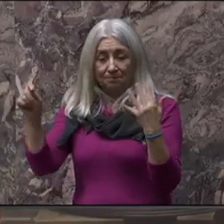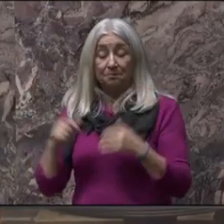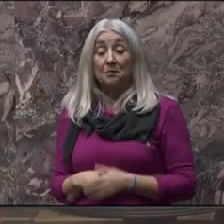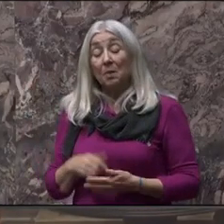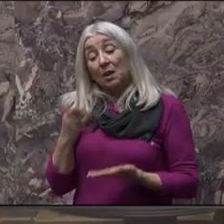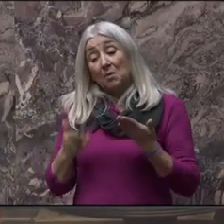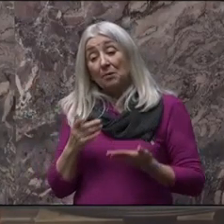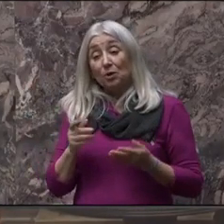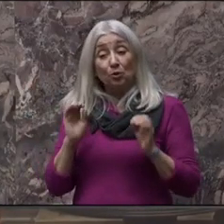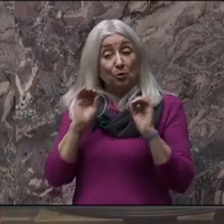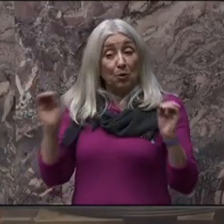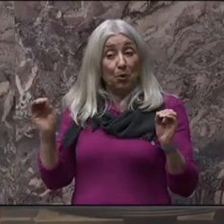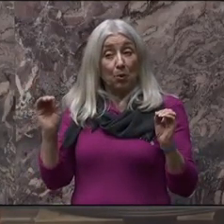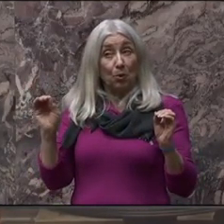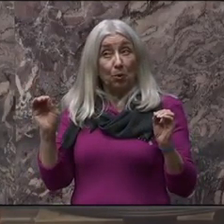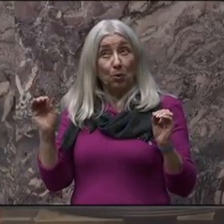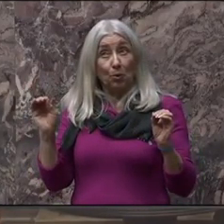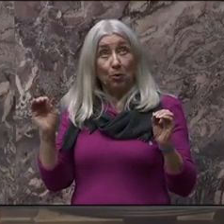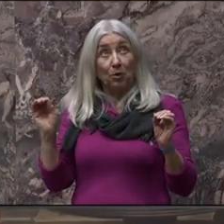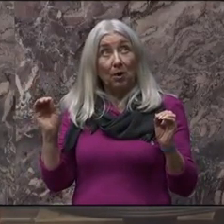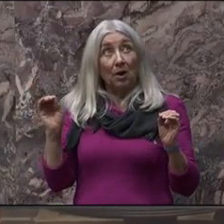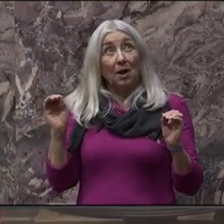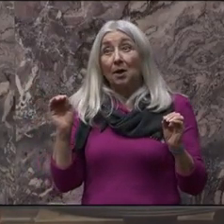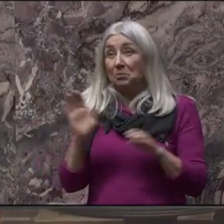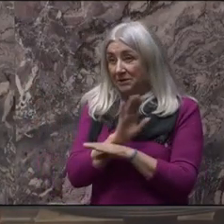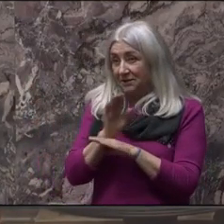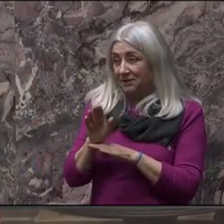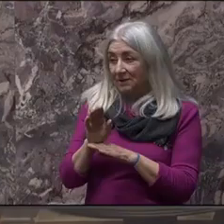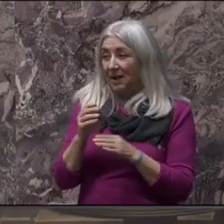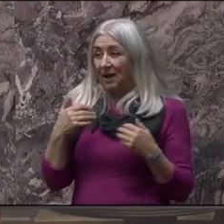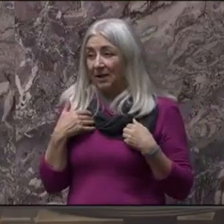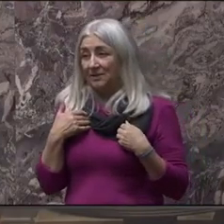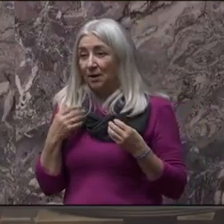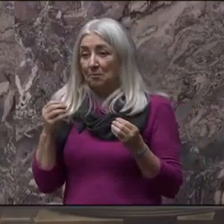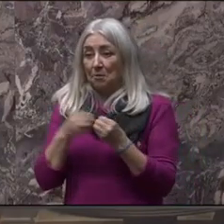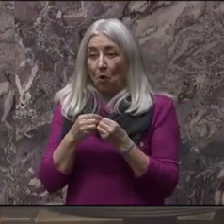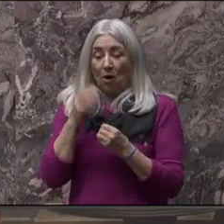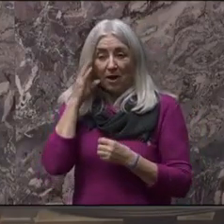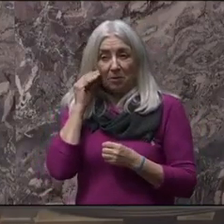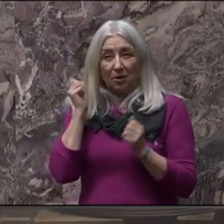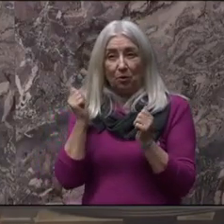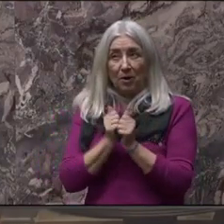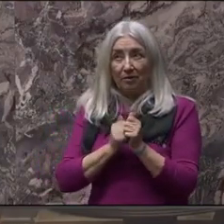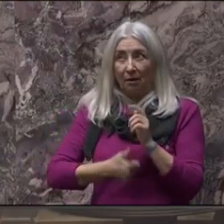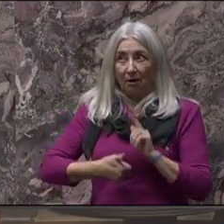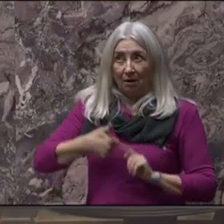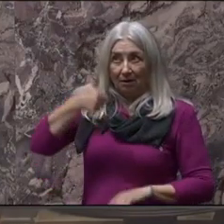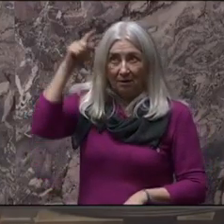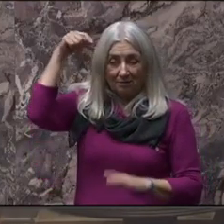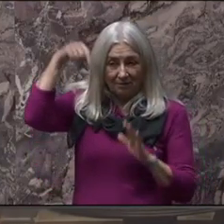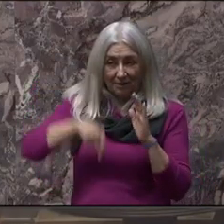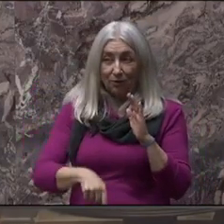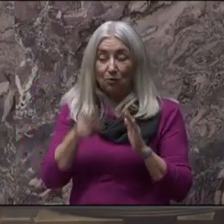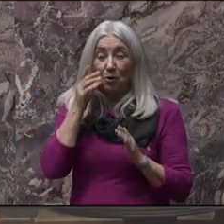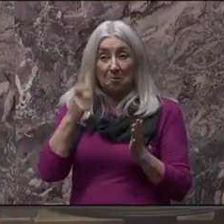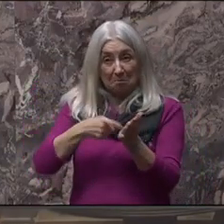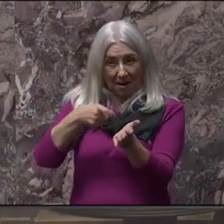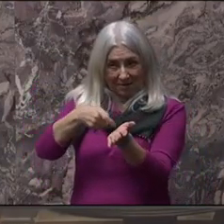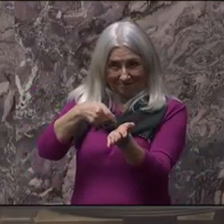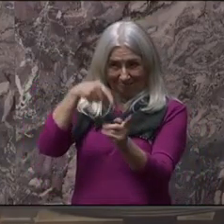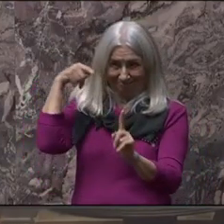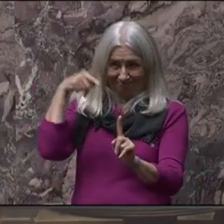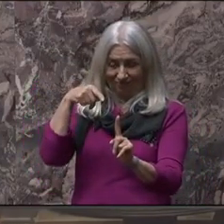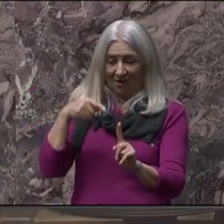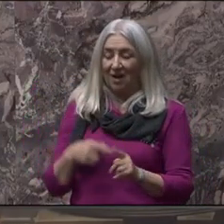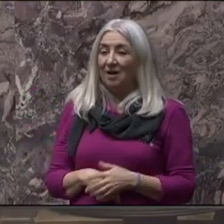Perhaps no industry has endured more ups and downs than mining. From near extinction 16 years ago through more